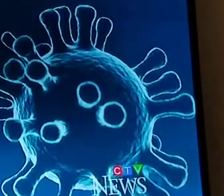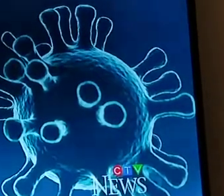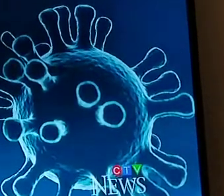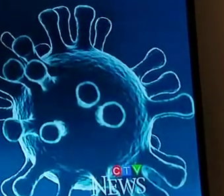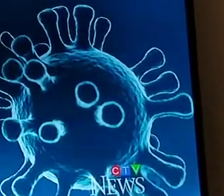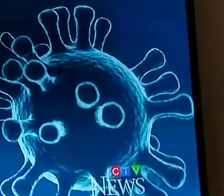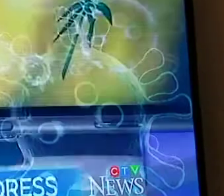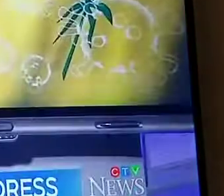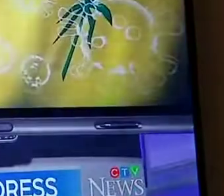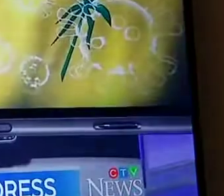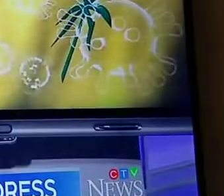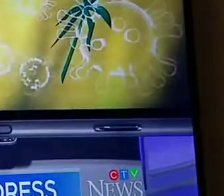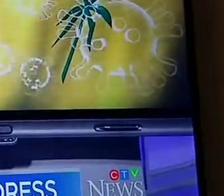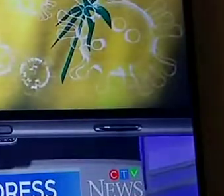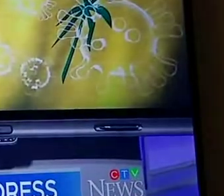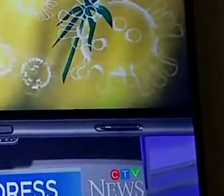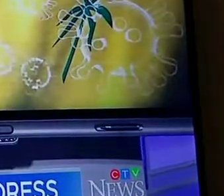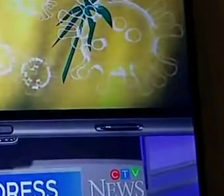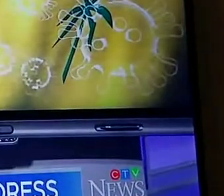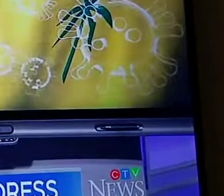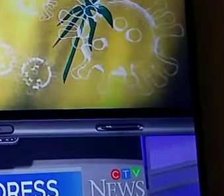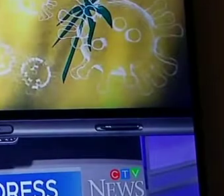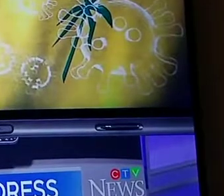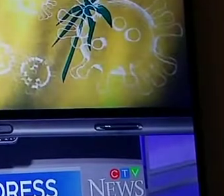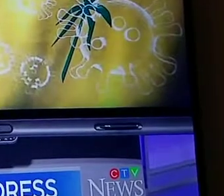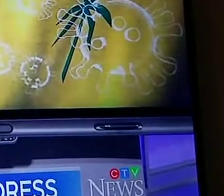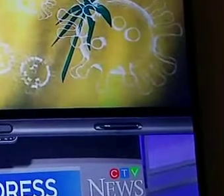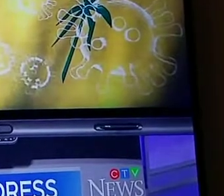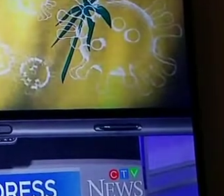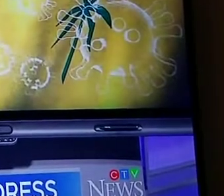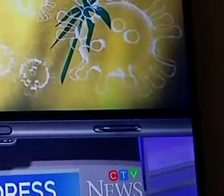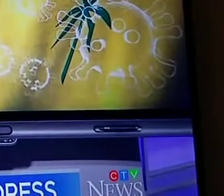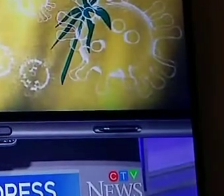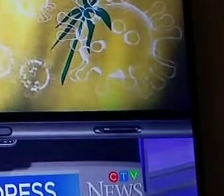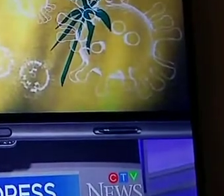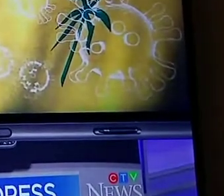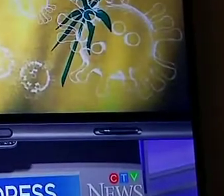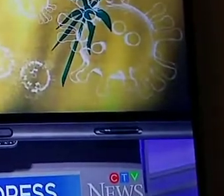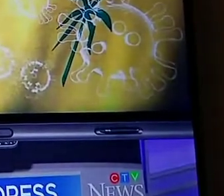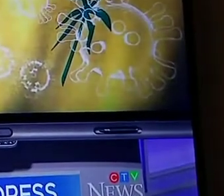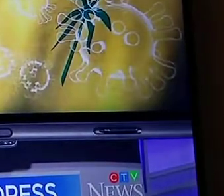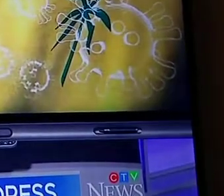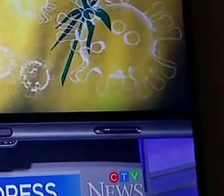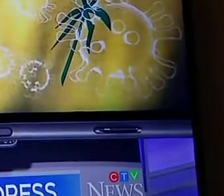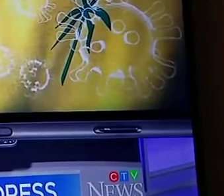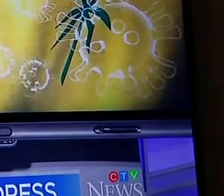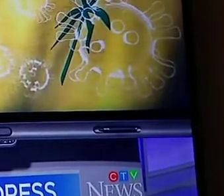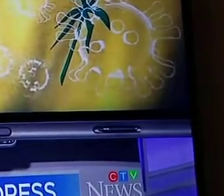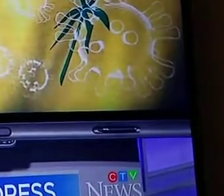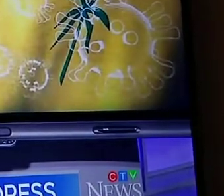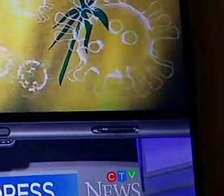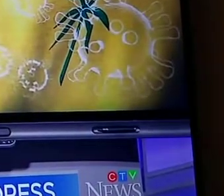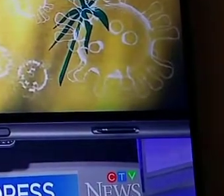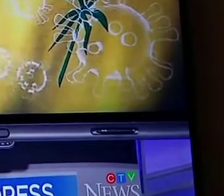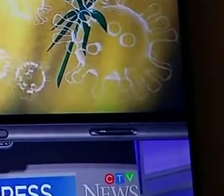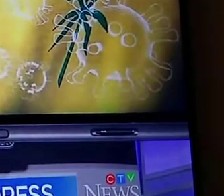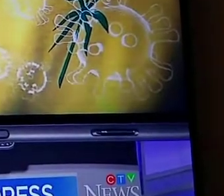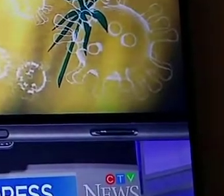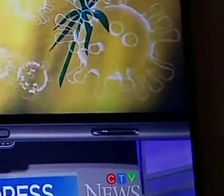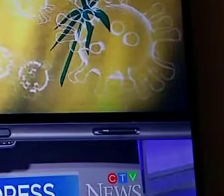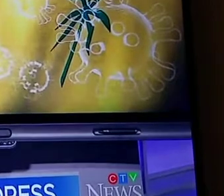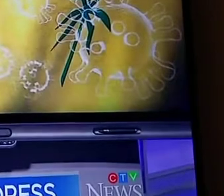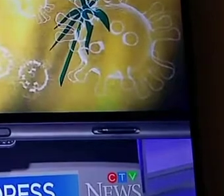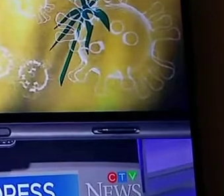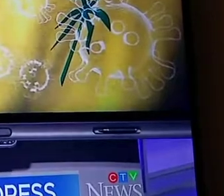250 people working on contact tracing and says it has a contingency plan to increase to more than 400 in a surge. Businesses